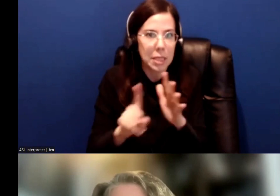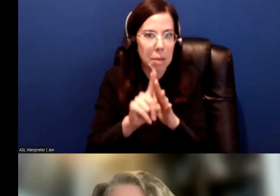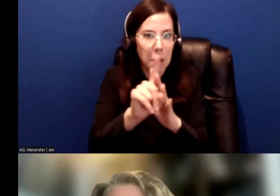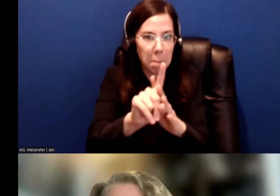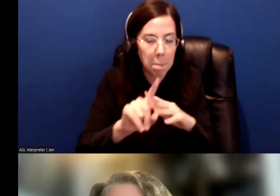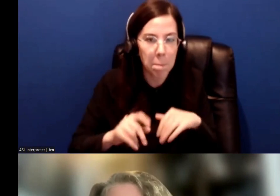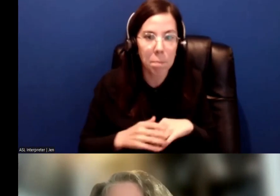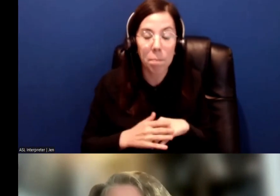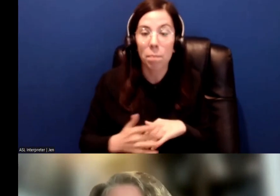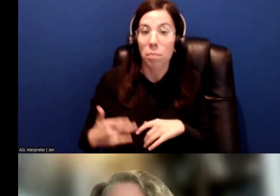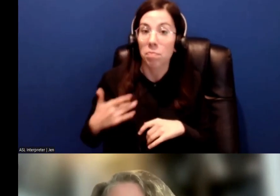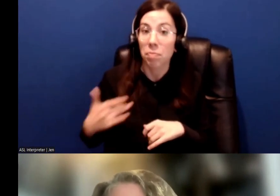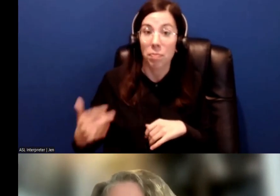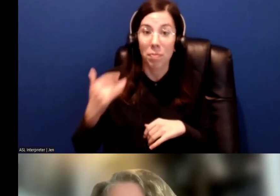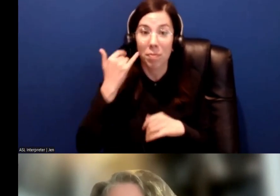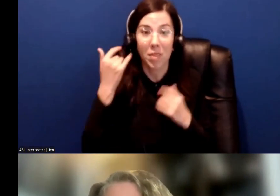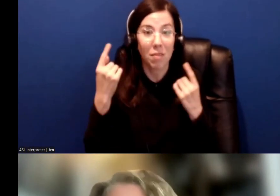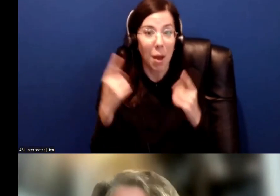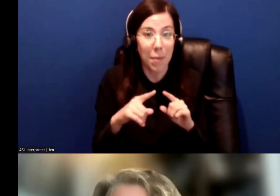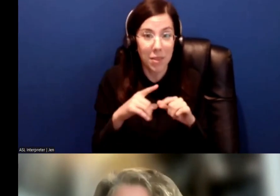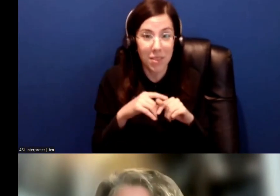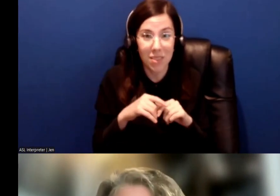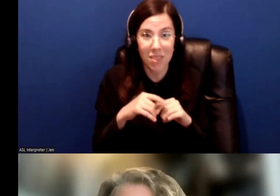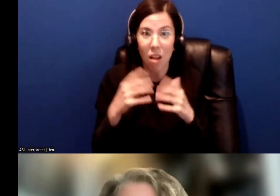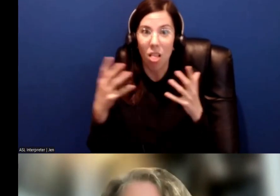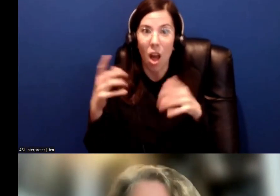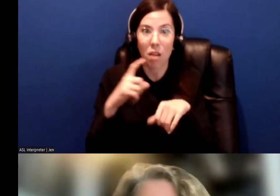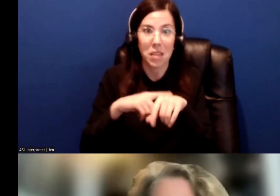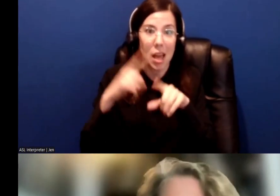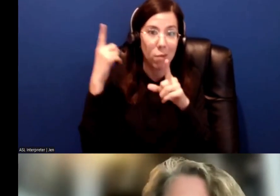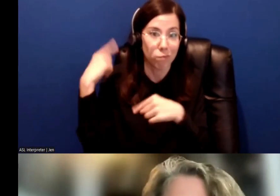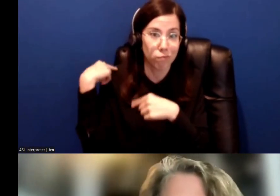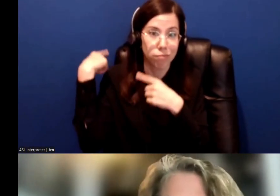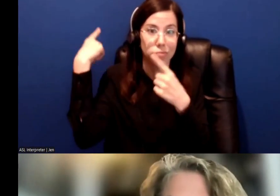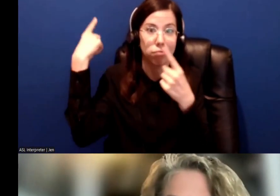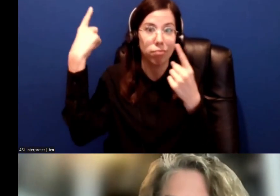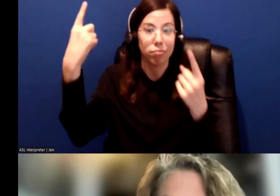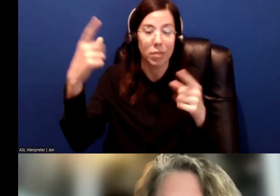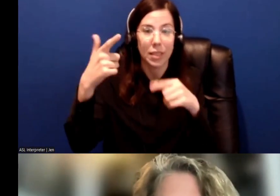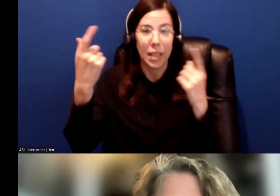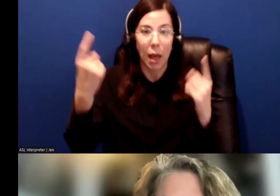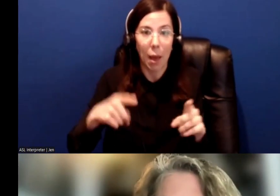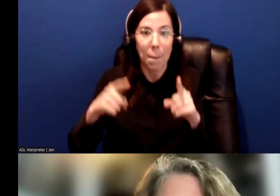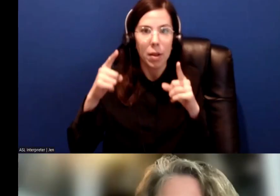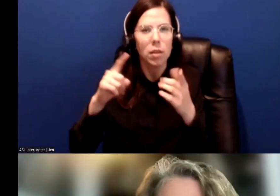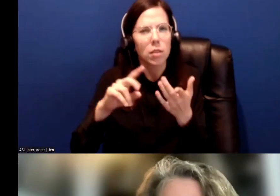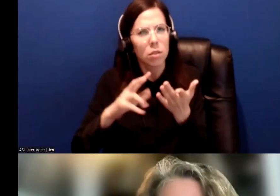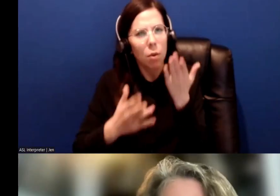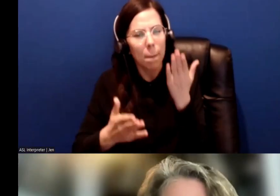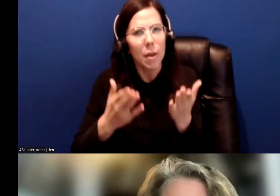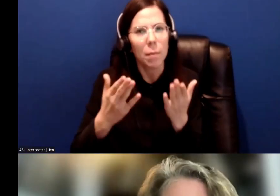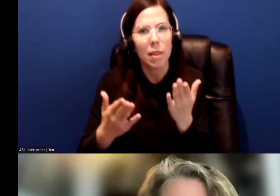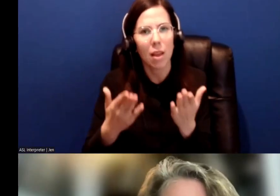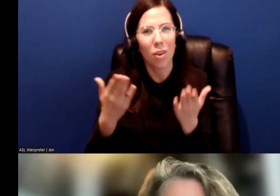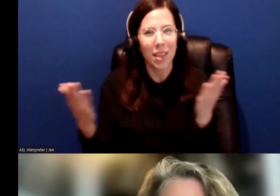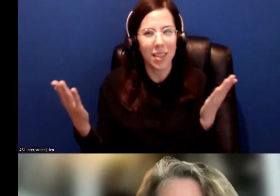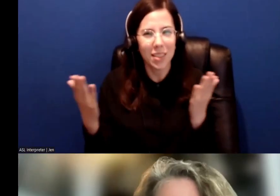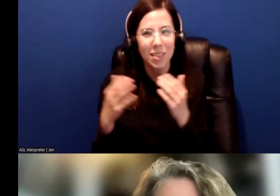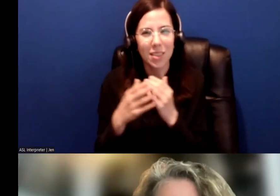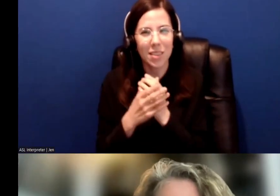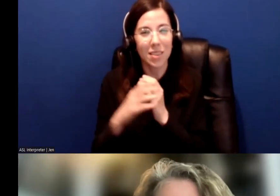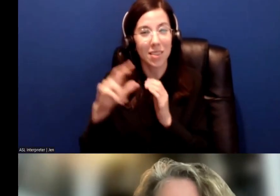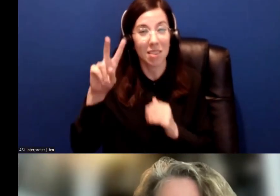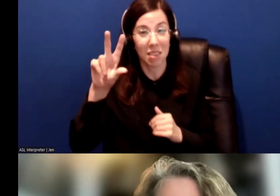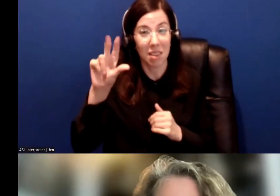if that happens, a lot of time has passed. So there may be things that they really, the